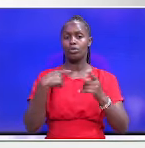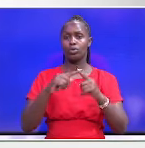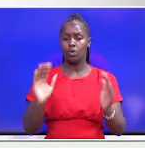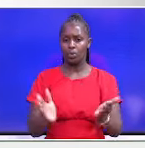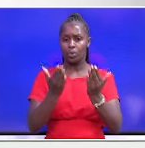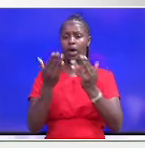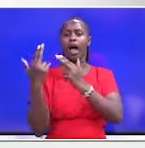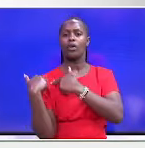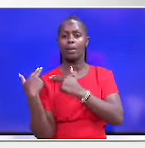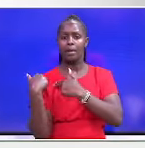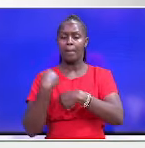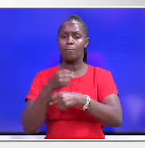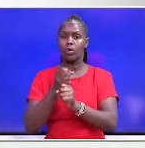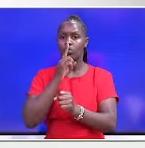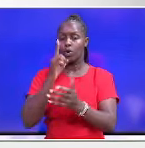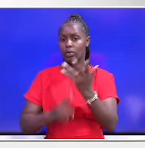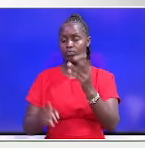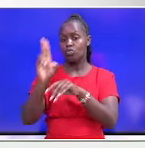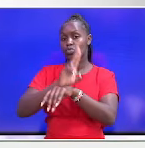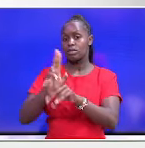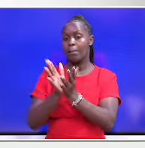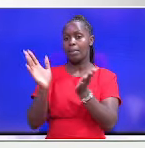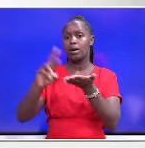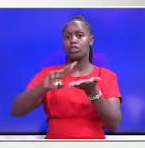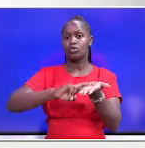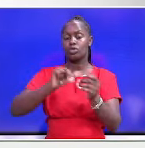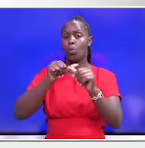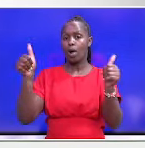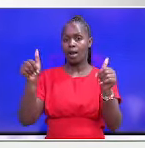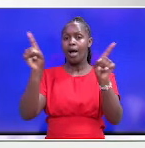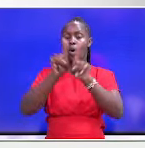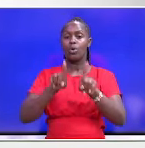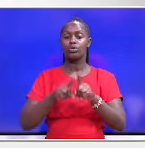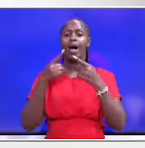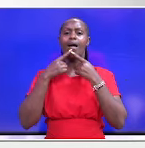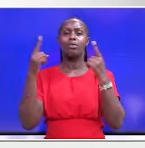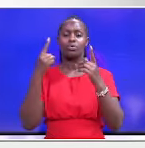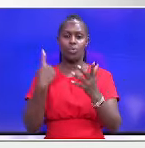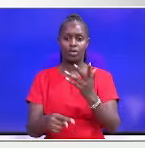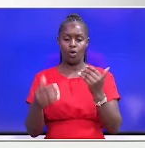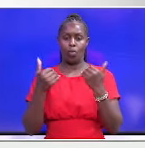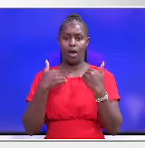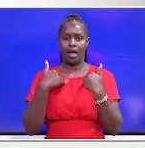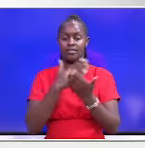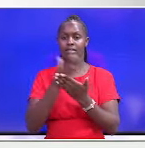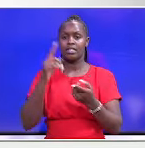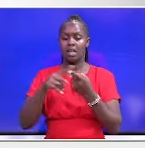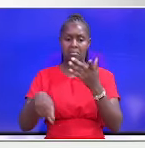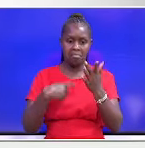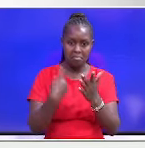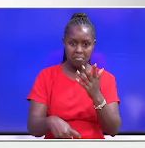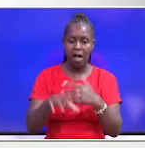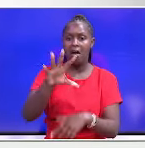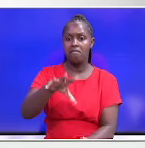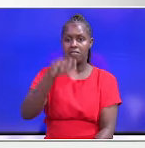ensure responsible use of public resources, President Ruto announced plans to introduce measures that will impose a surcharge on any accounting officer